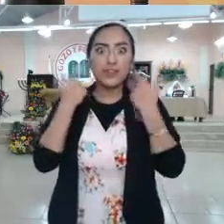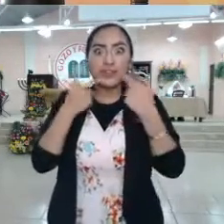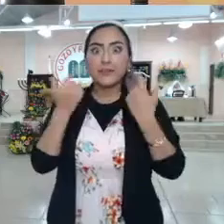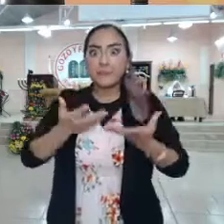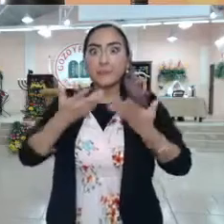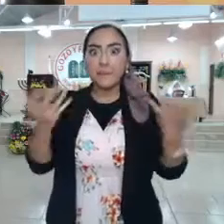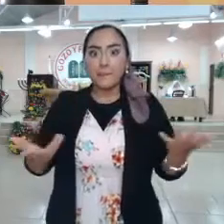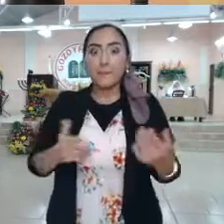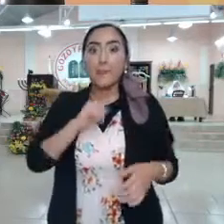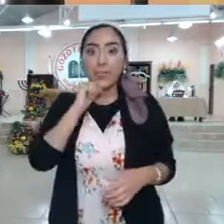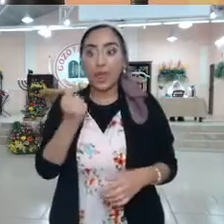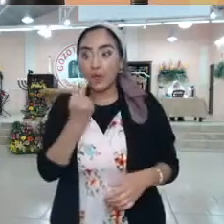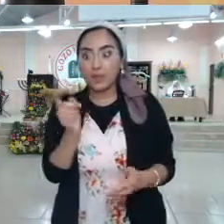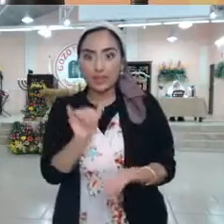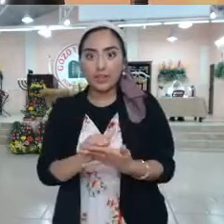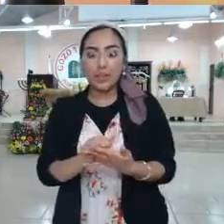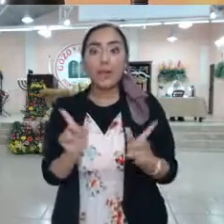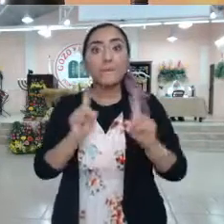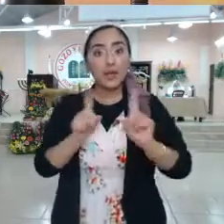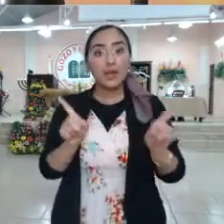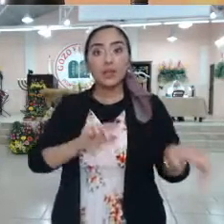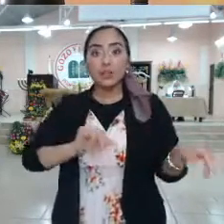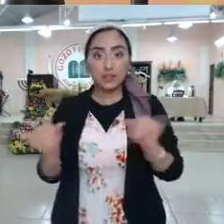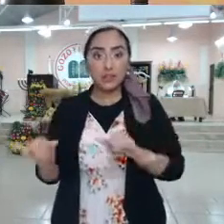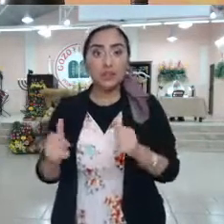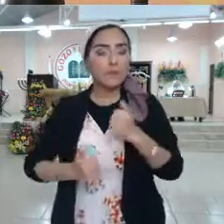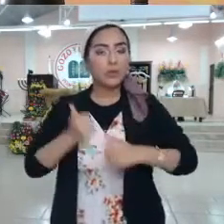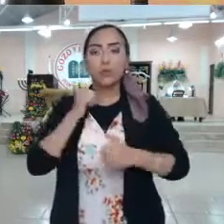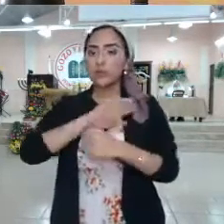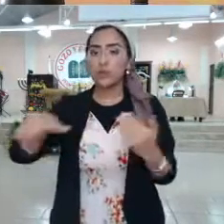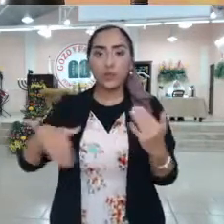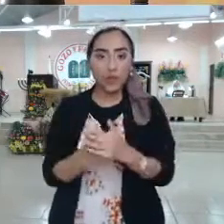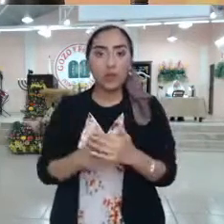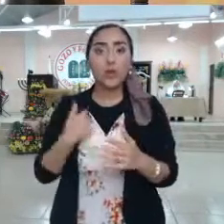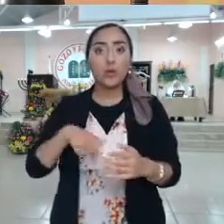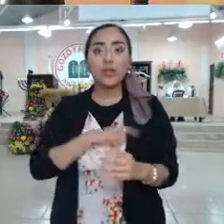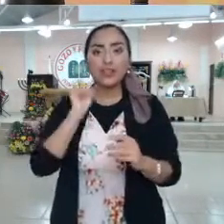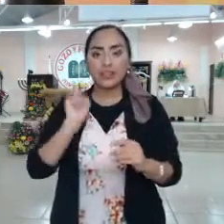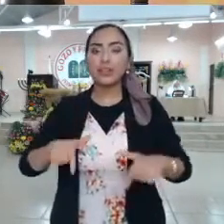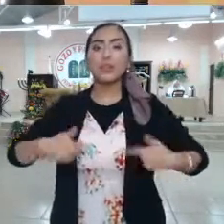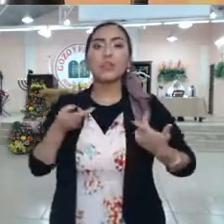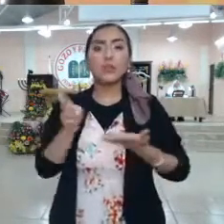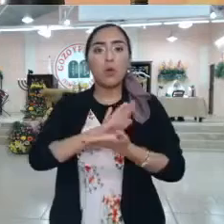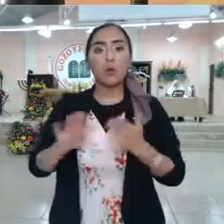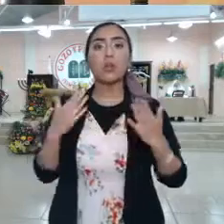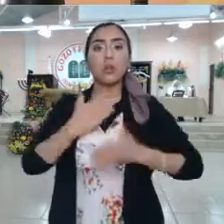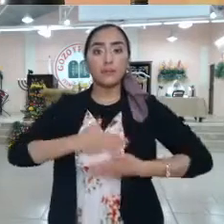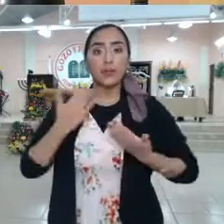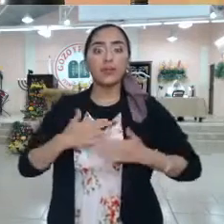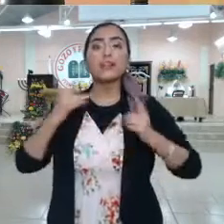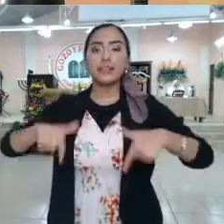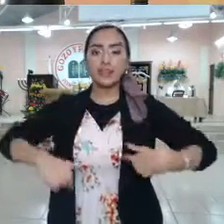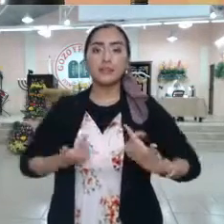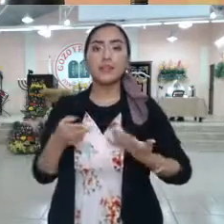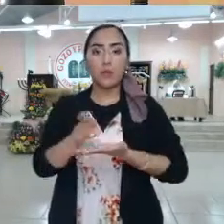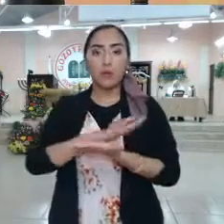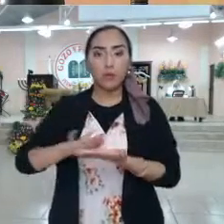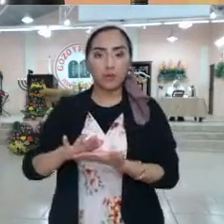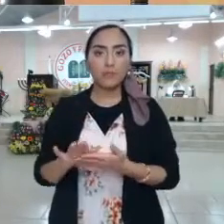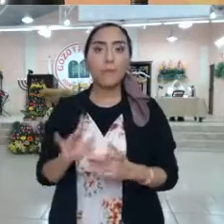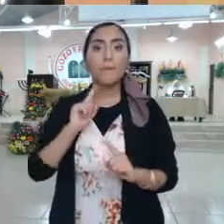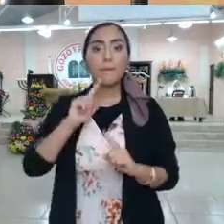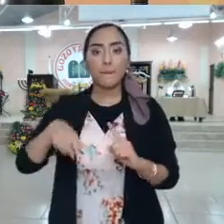lot. No, it was not only that, but most of all of that, to keep holiness, the joy of